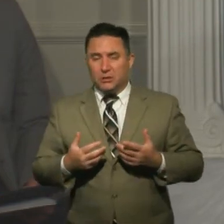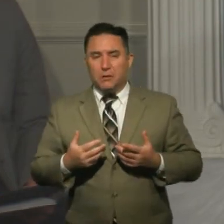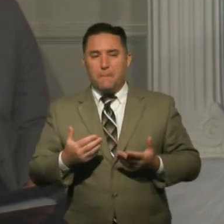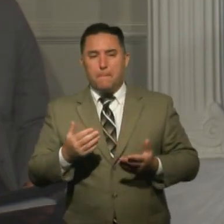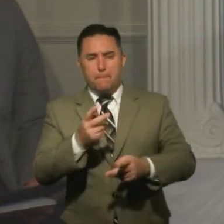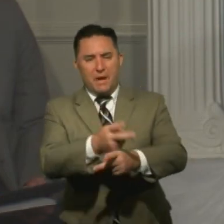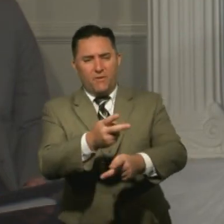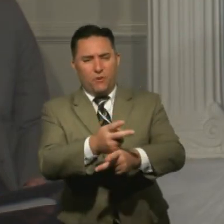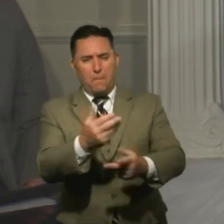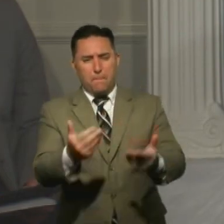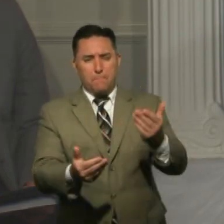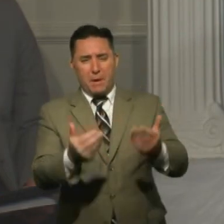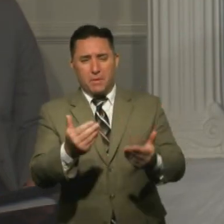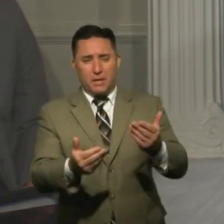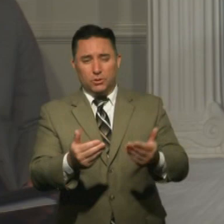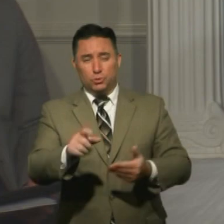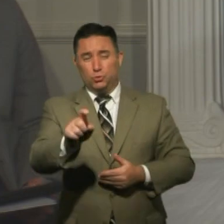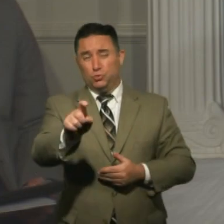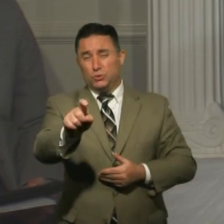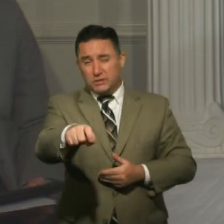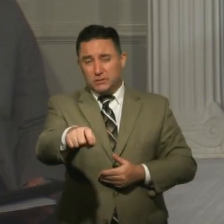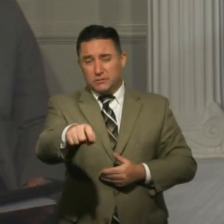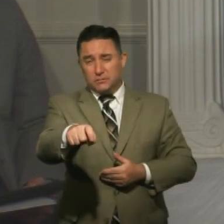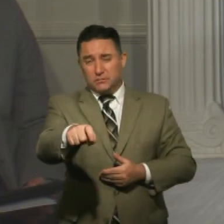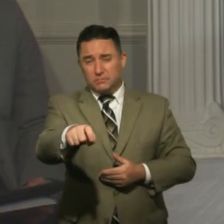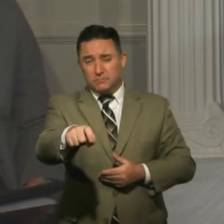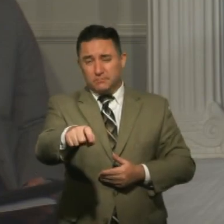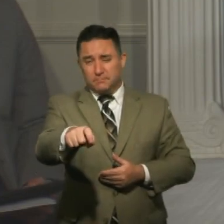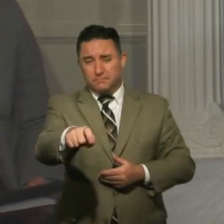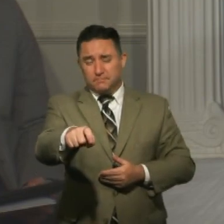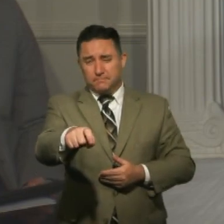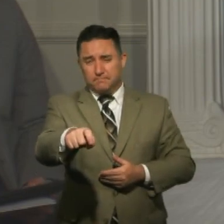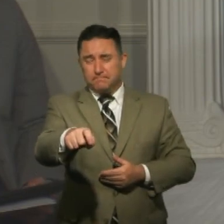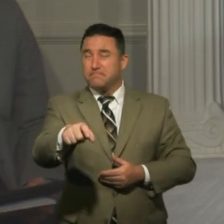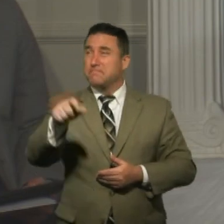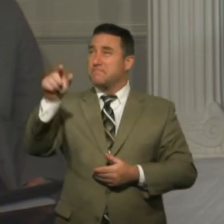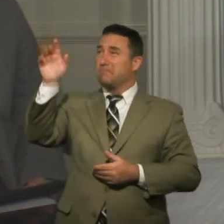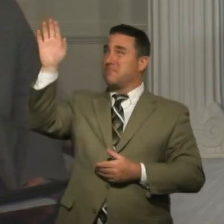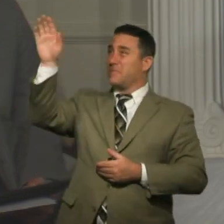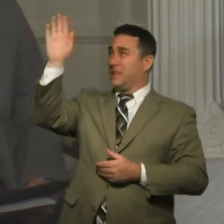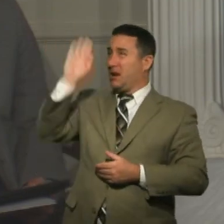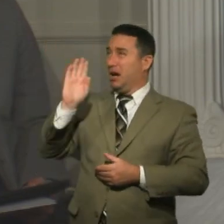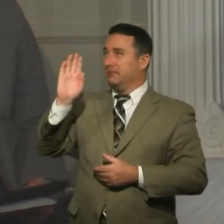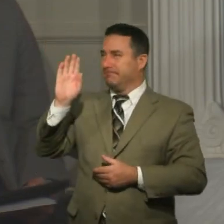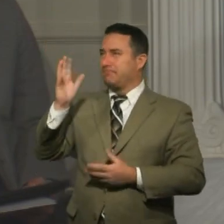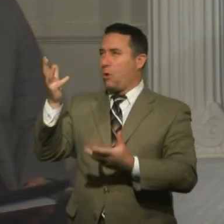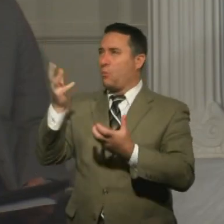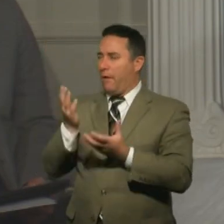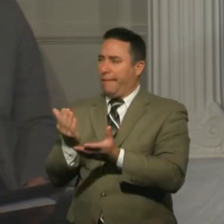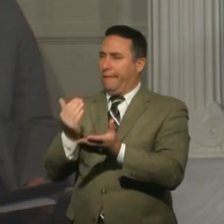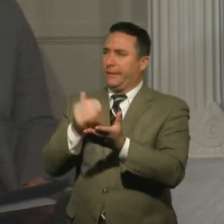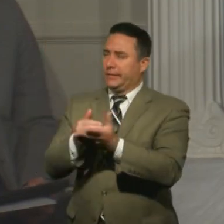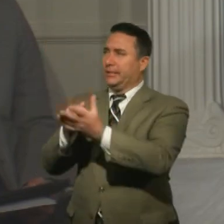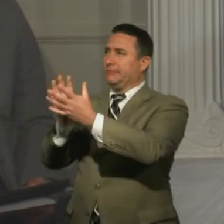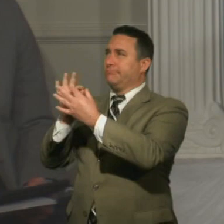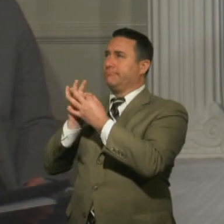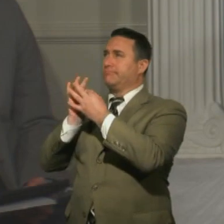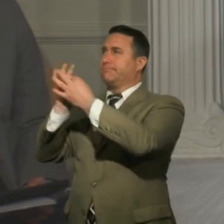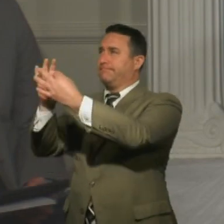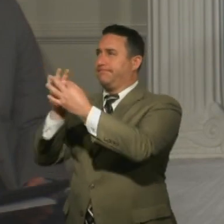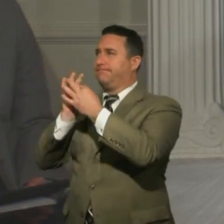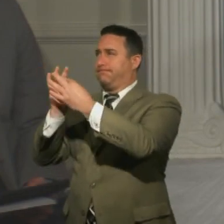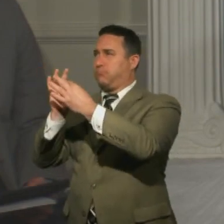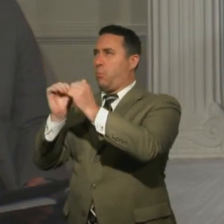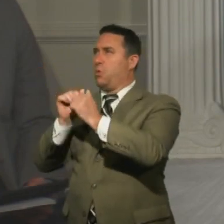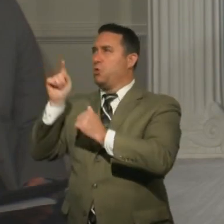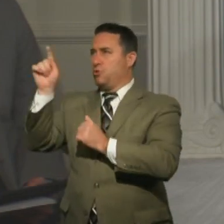may just need to say, God, I want to reestablish a personal relationship with